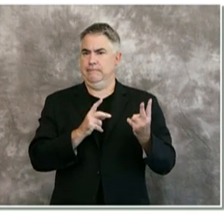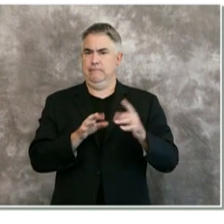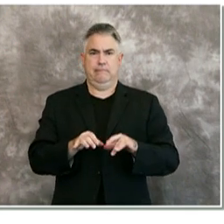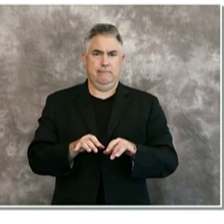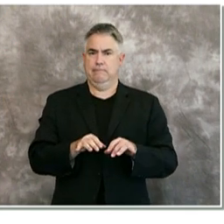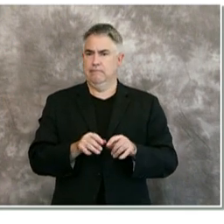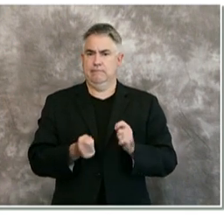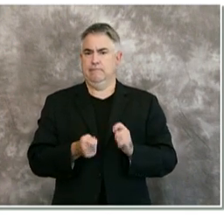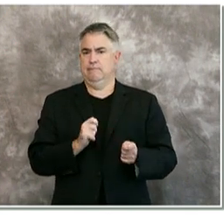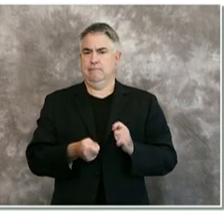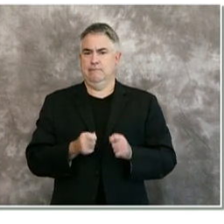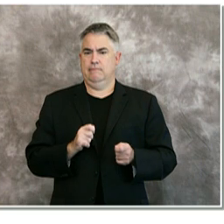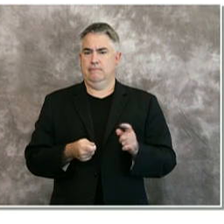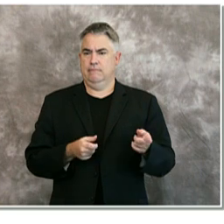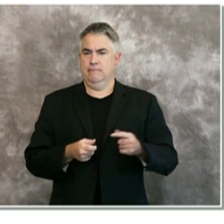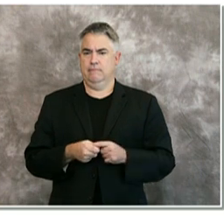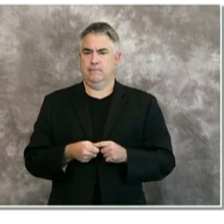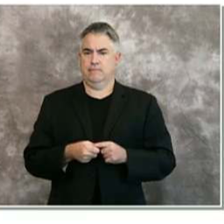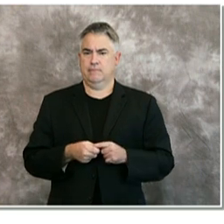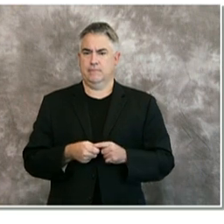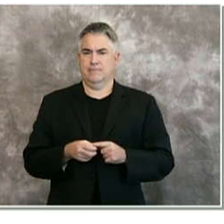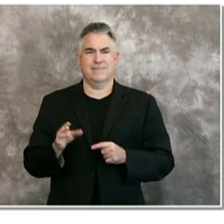We were there before.